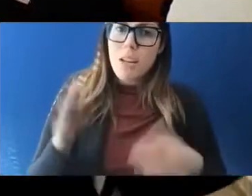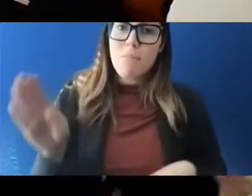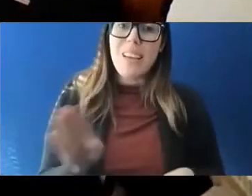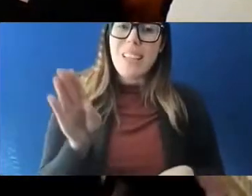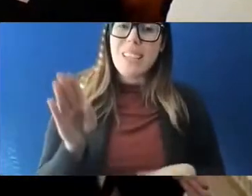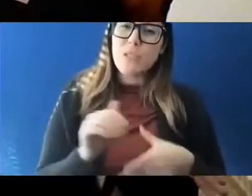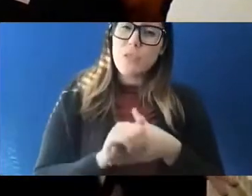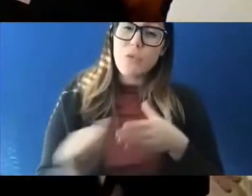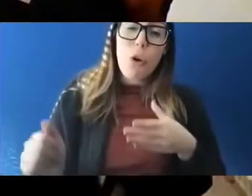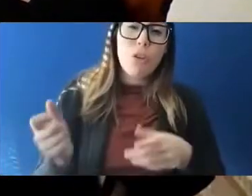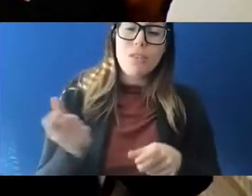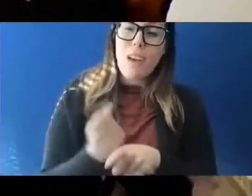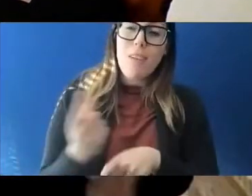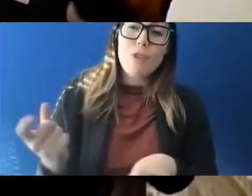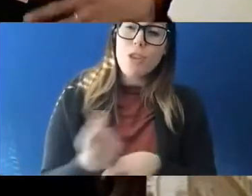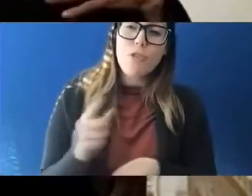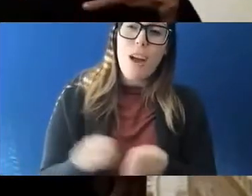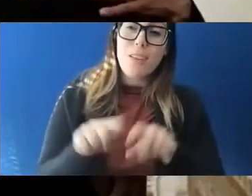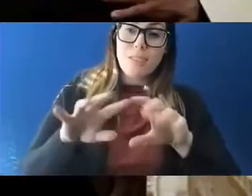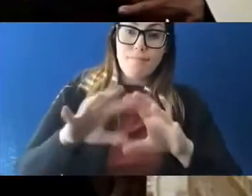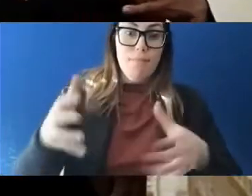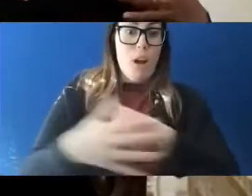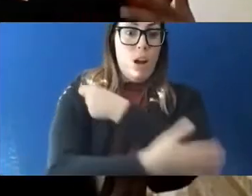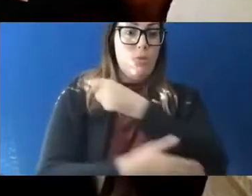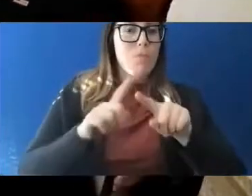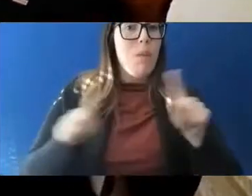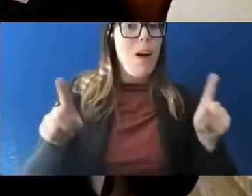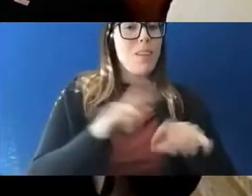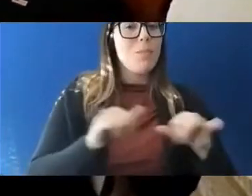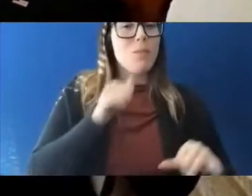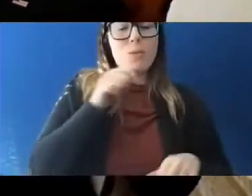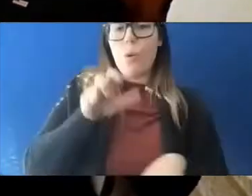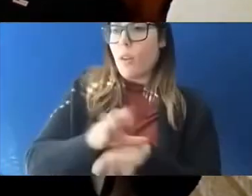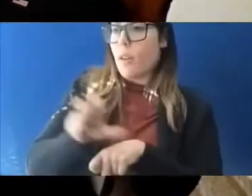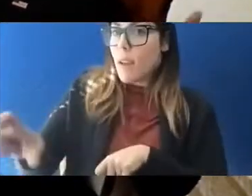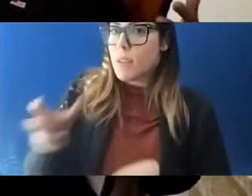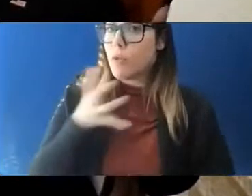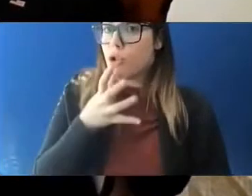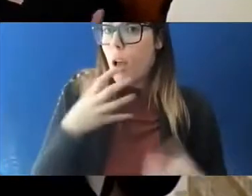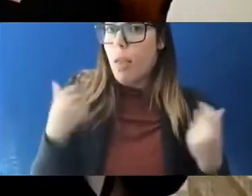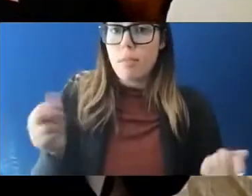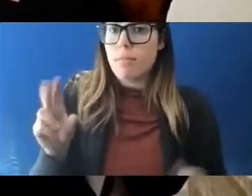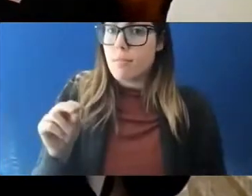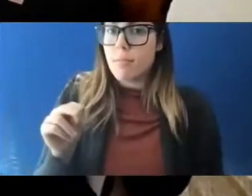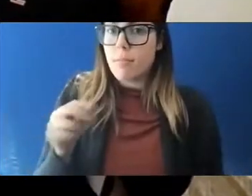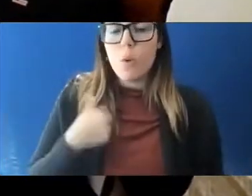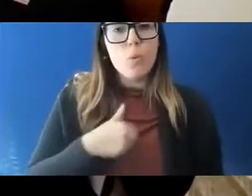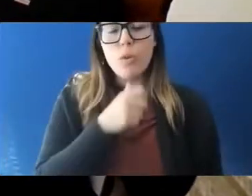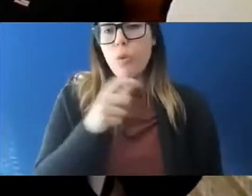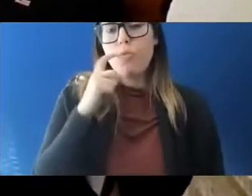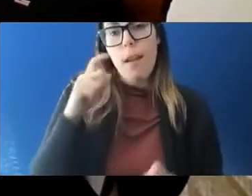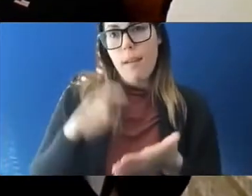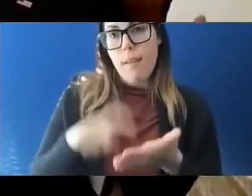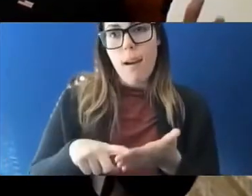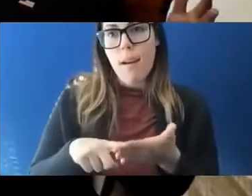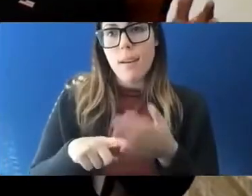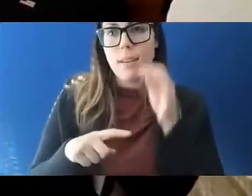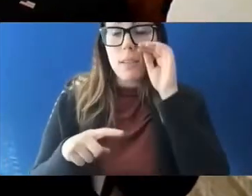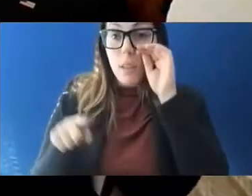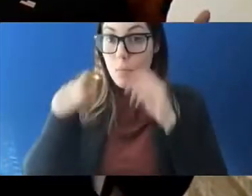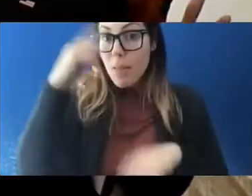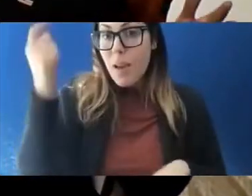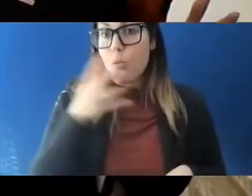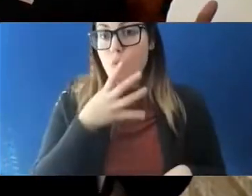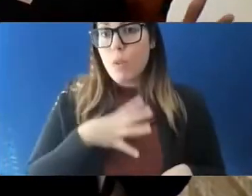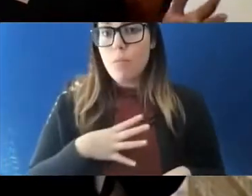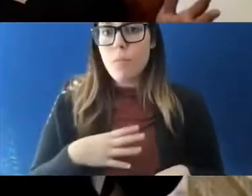nation when we don't invest in maternal health, when we don't recognize that Black women are